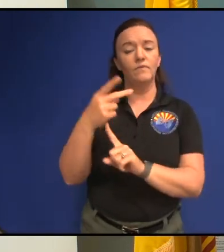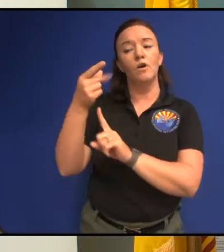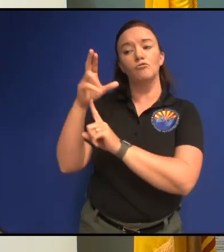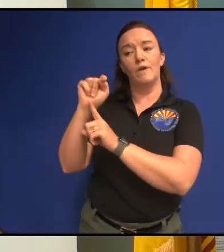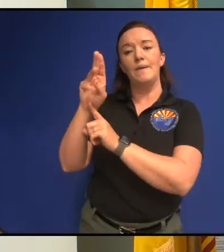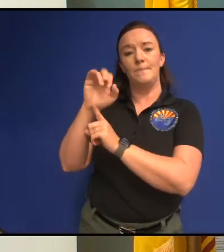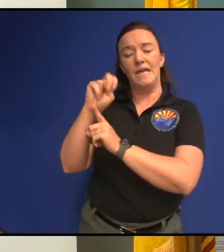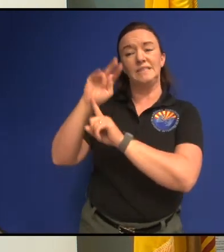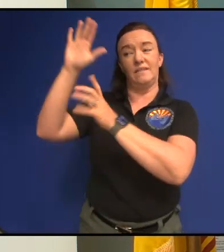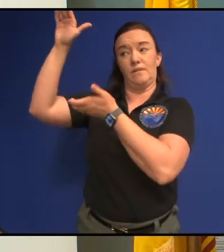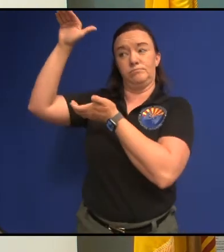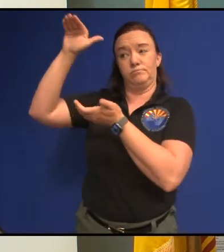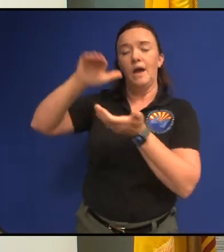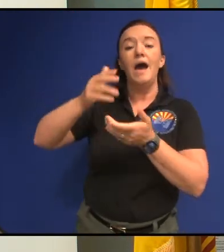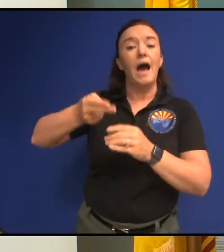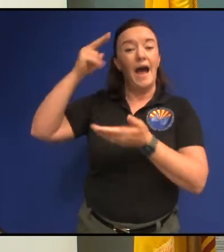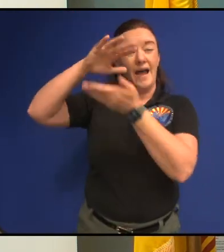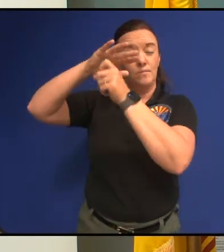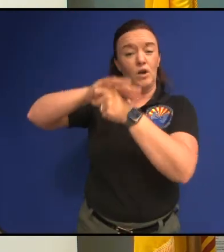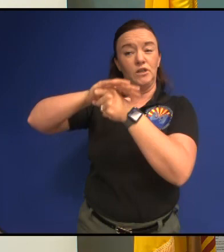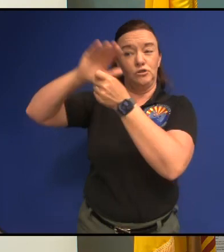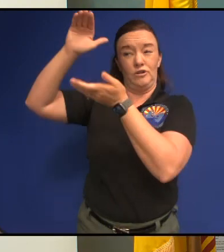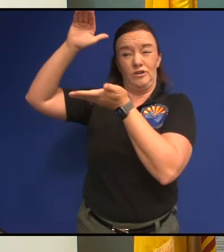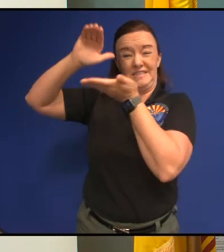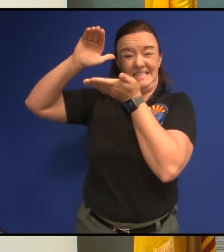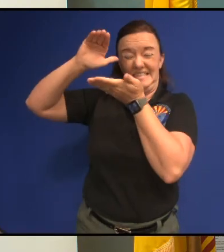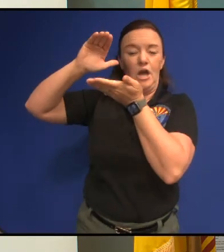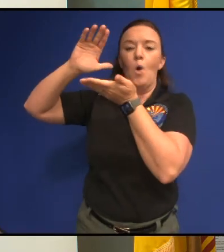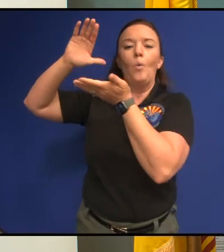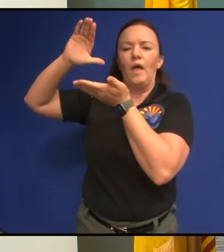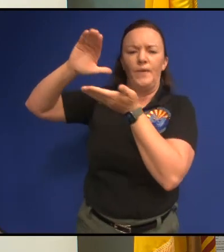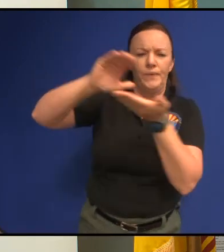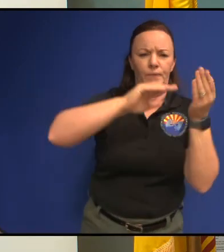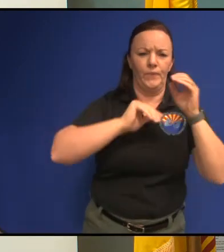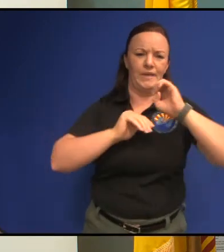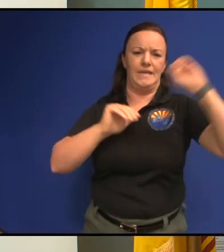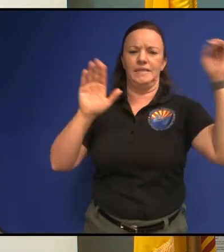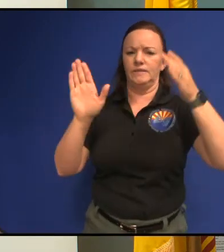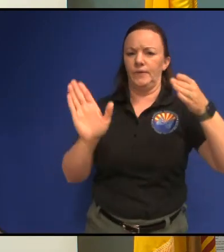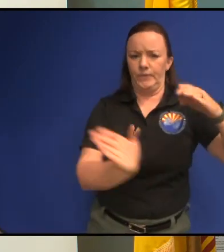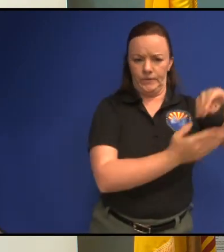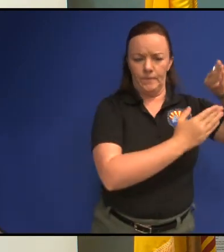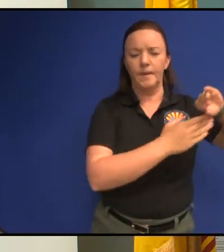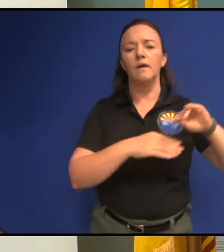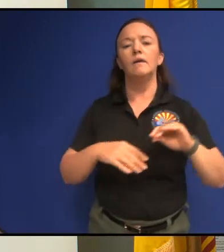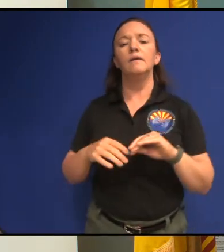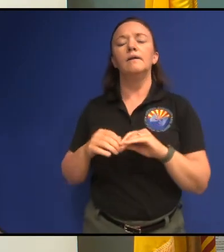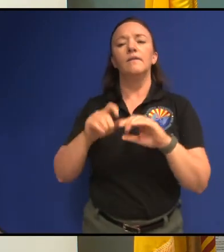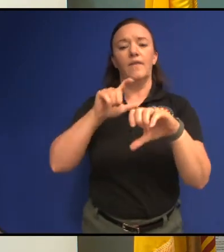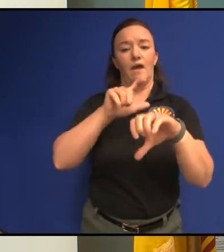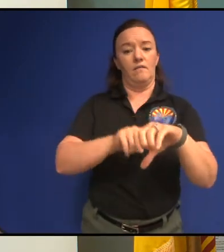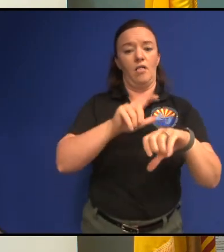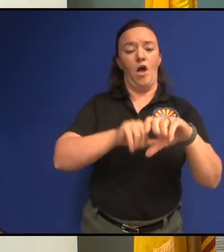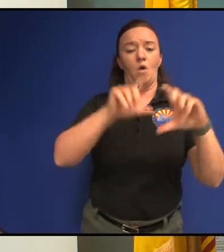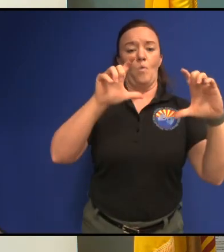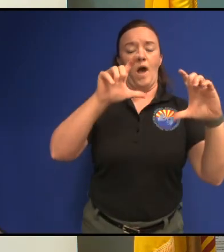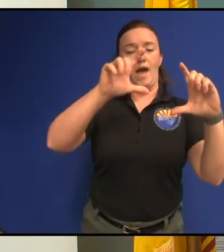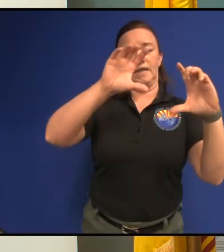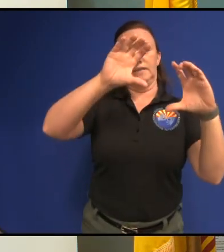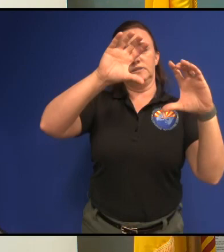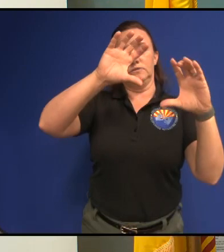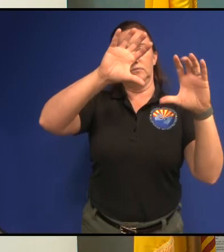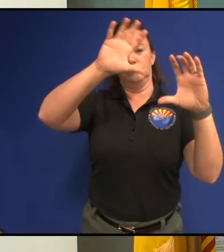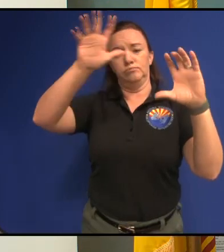that high pressure that we've been seeing the past few days off to the east. And that clockwise rotation around the high pressure is going to start to draw